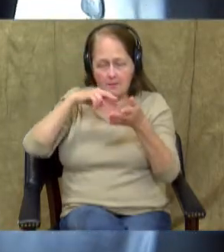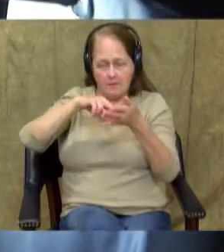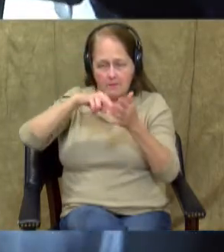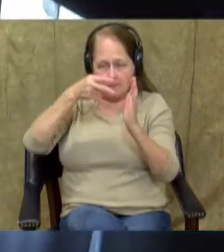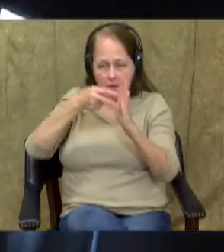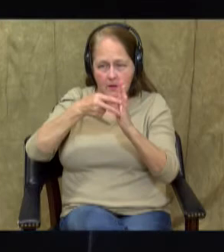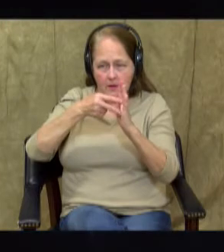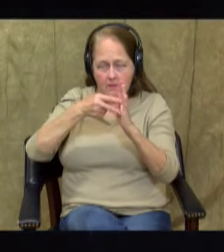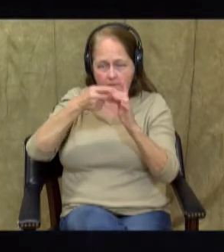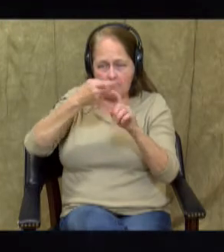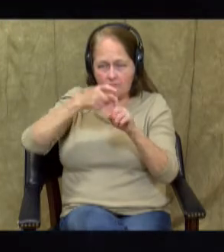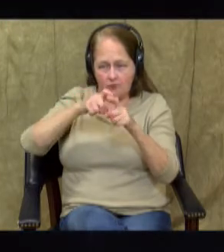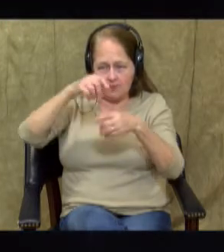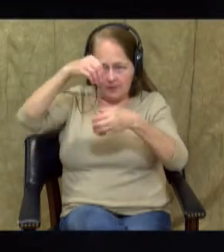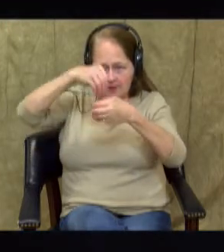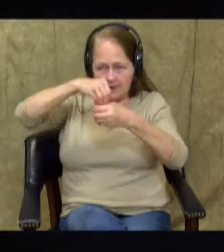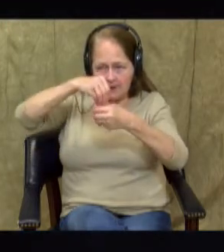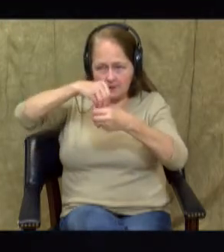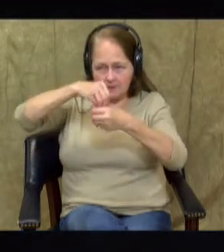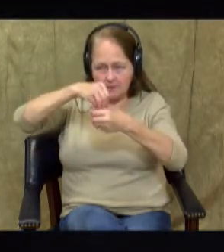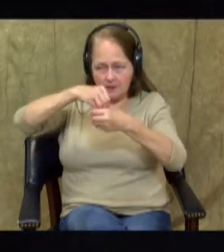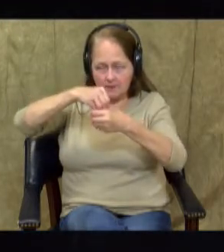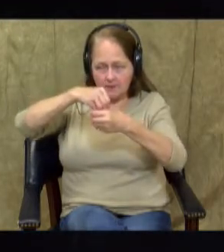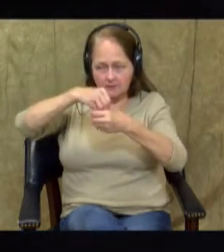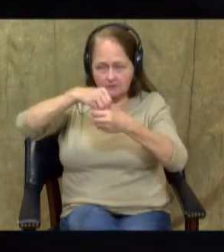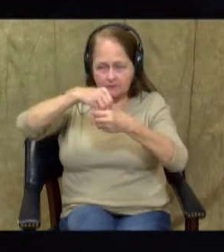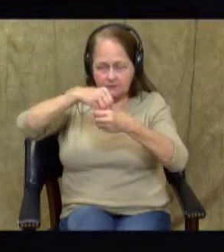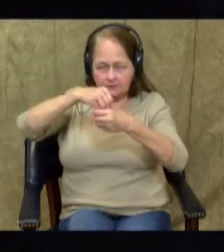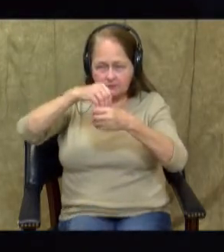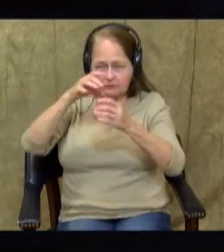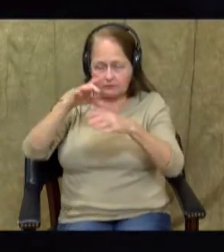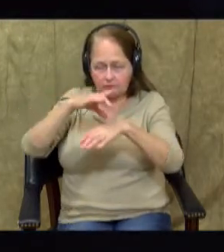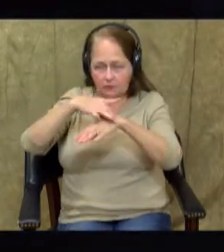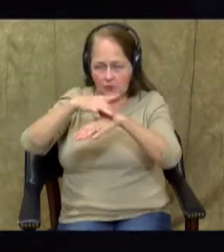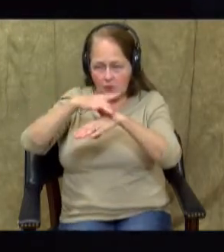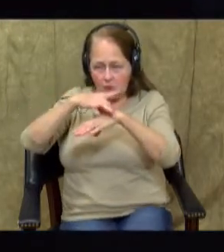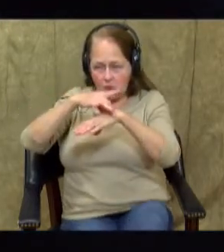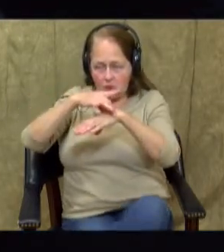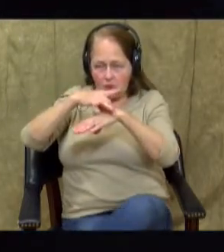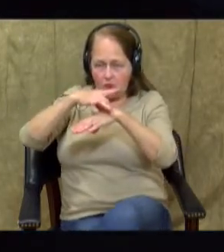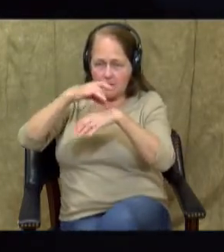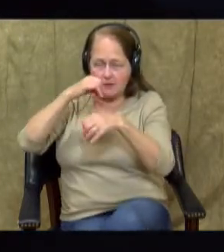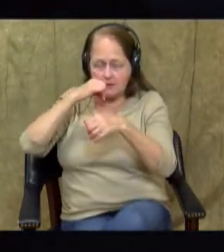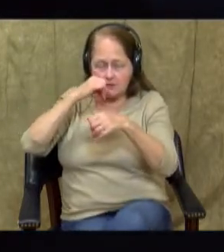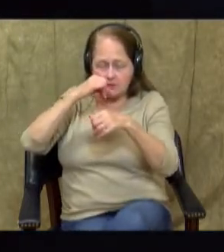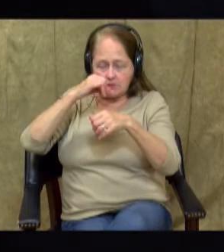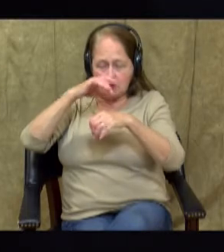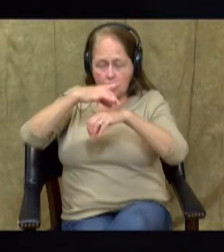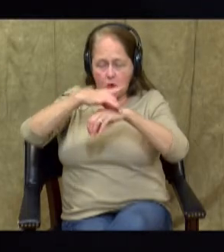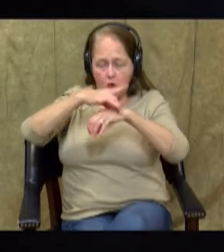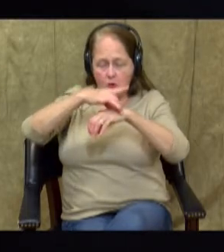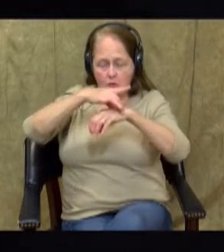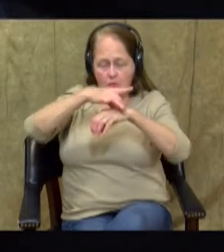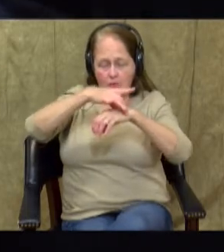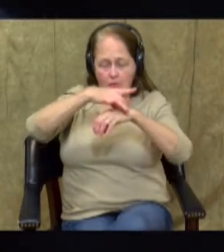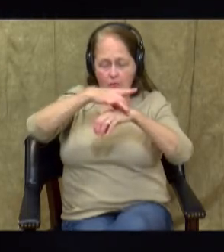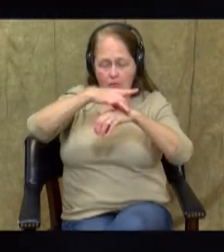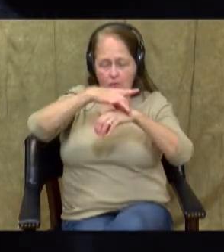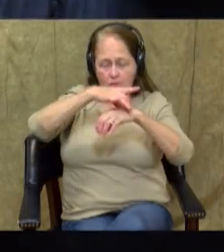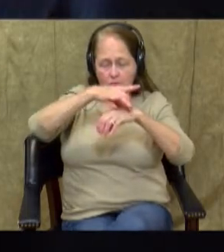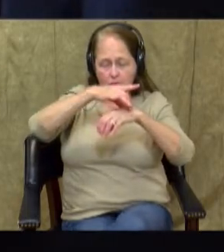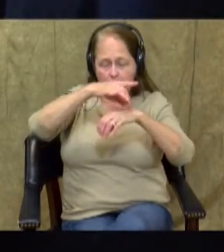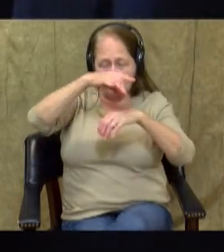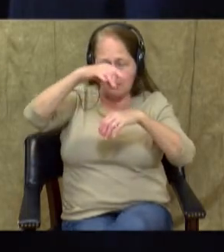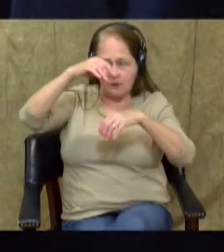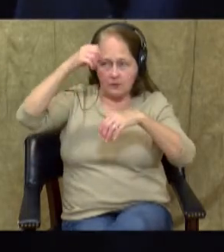that is from the inside. The Earth is orbiting the sun, so the sunlight is always coming from the